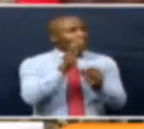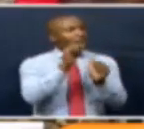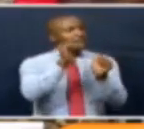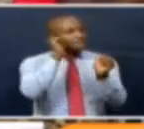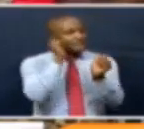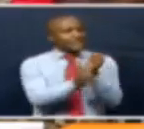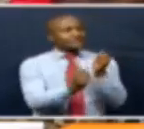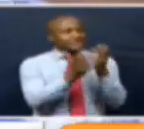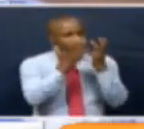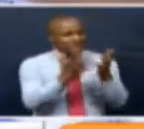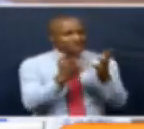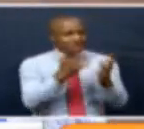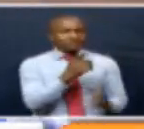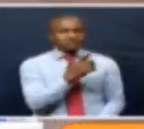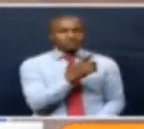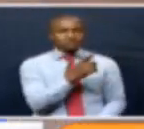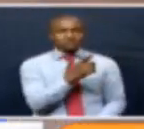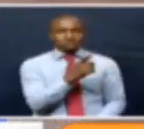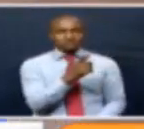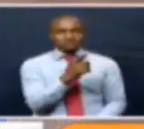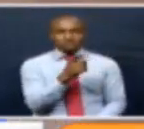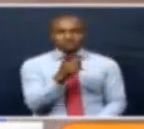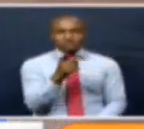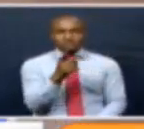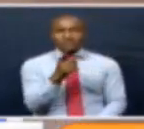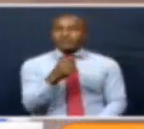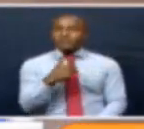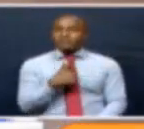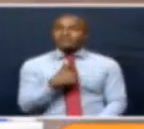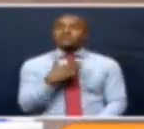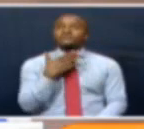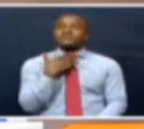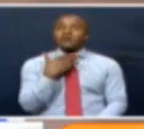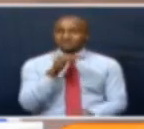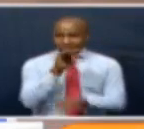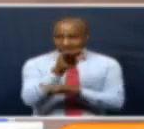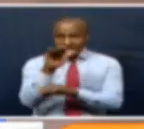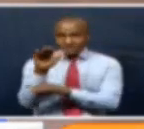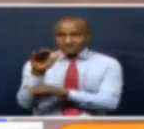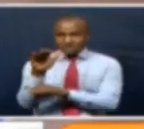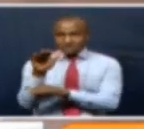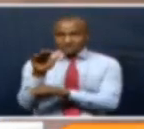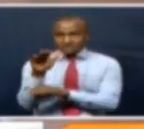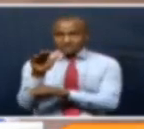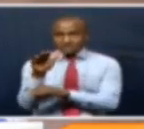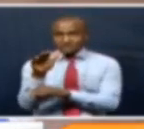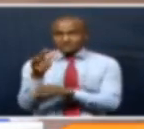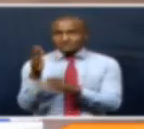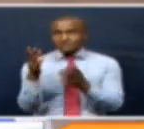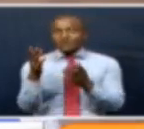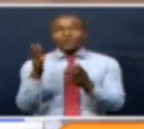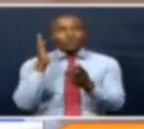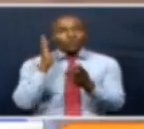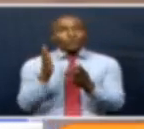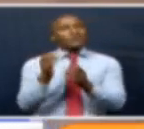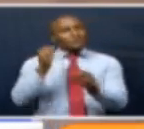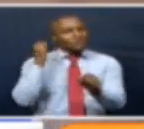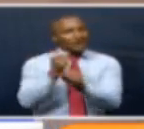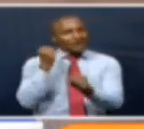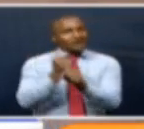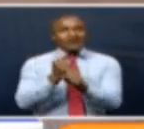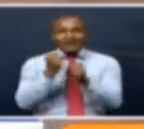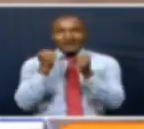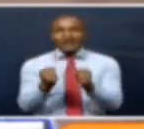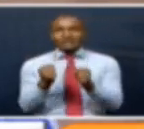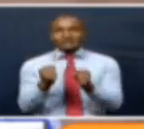the perpetrators. And let me dare say this, at the risk of the criticism I know I will face, we will be ruthless on